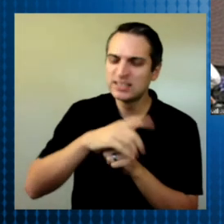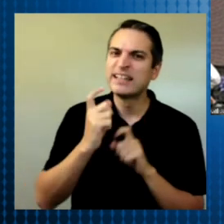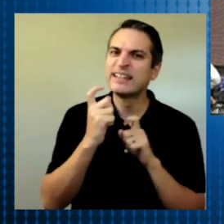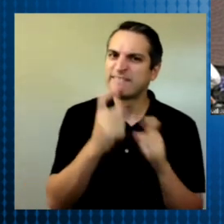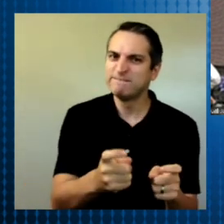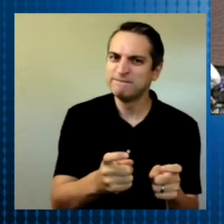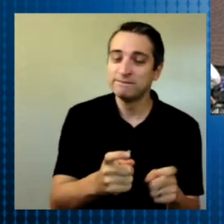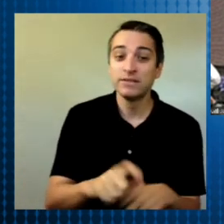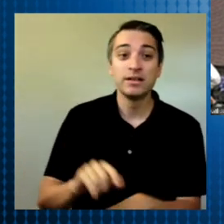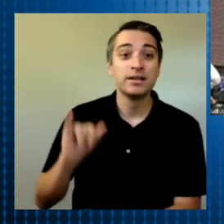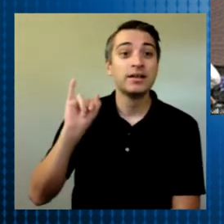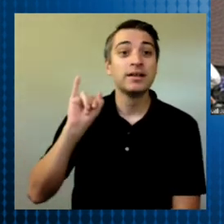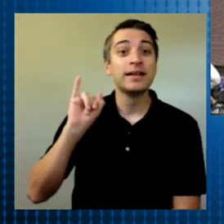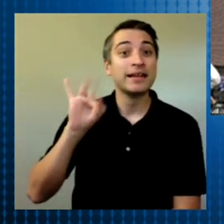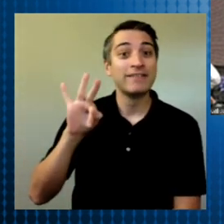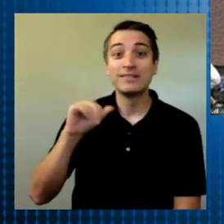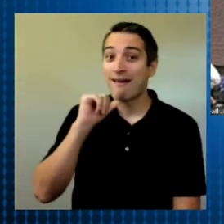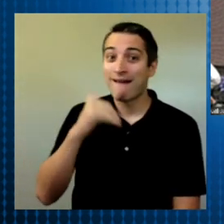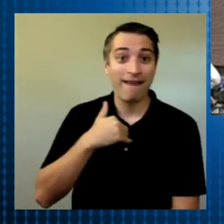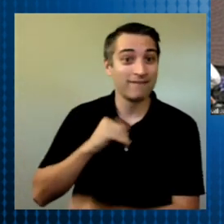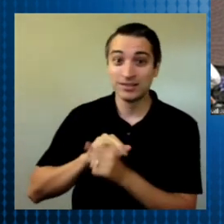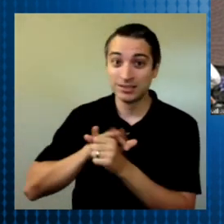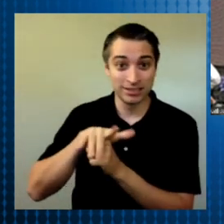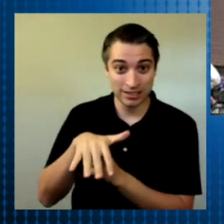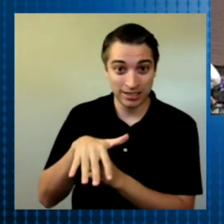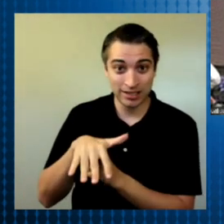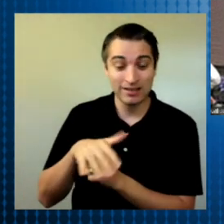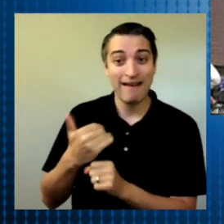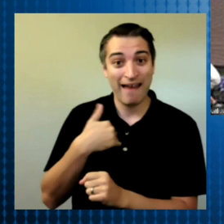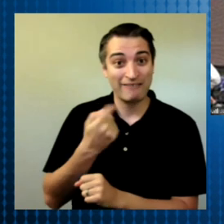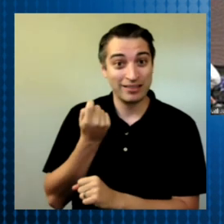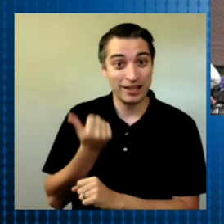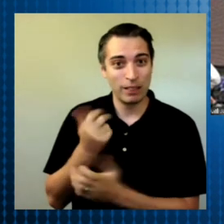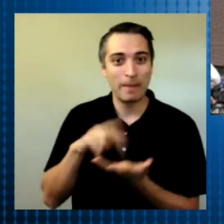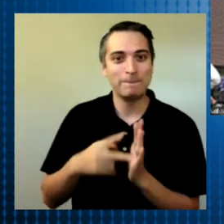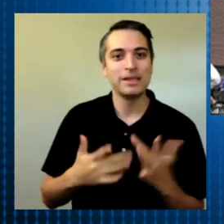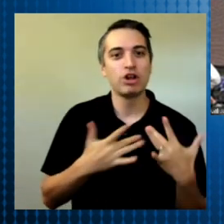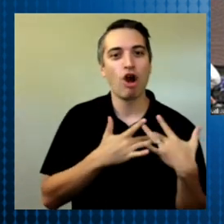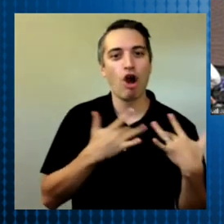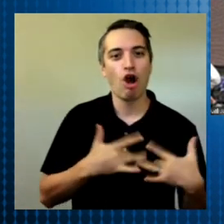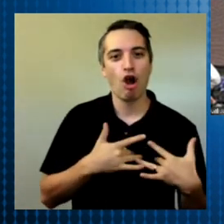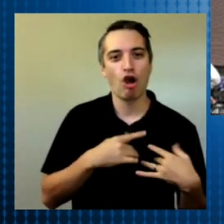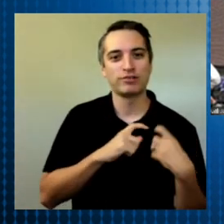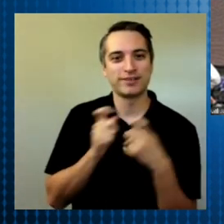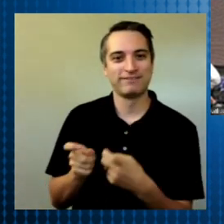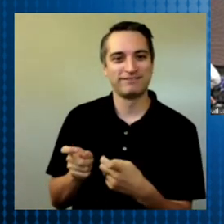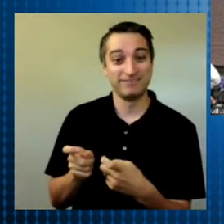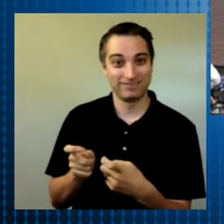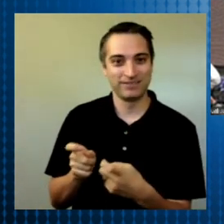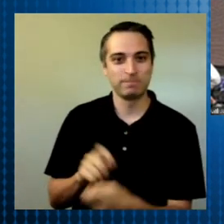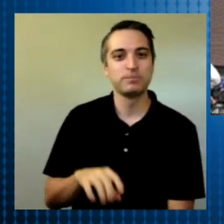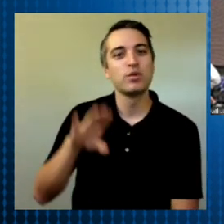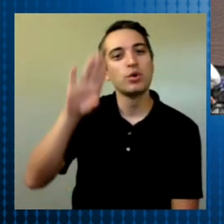little, give of your heart. And at Mott, we know all too well that Bill gives